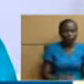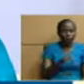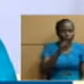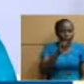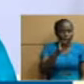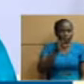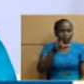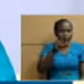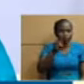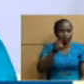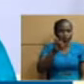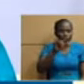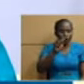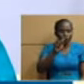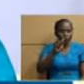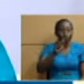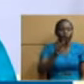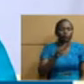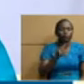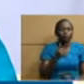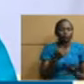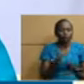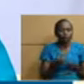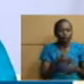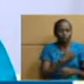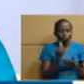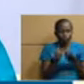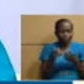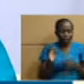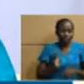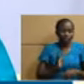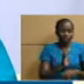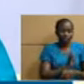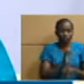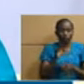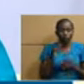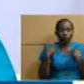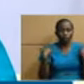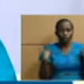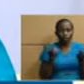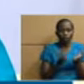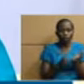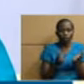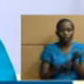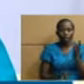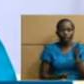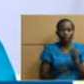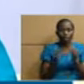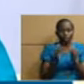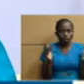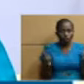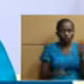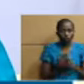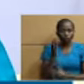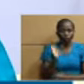Muebwa Ntambi, who is the Chief Executive Officer at the Uganda Equal Opportunities Commission. Very nice